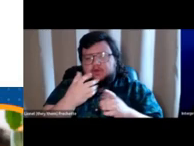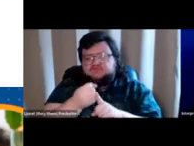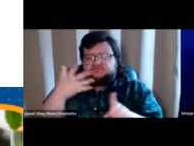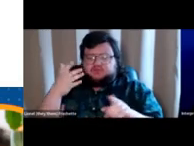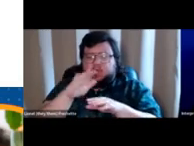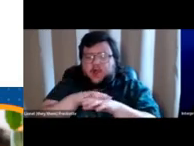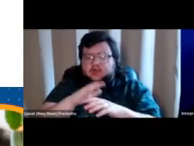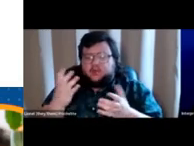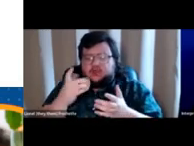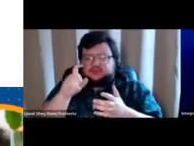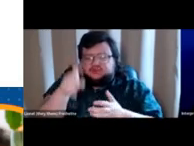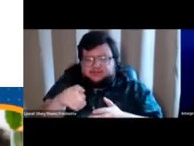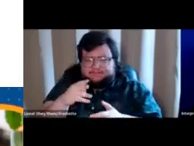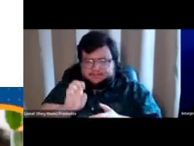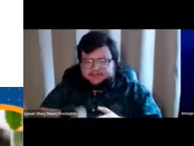So